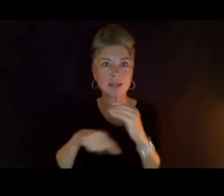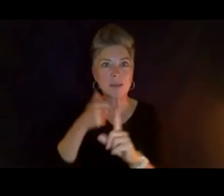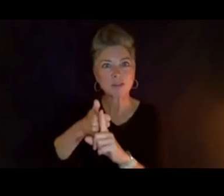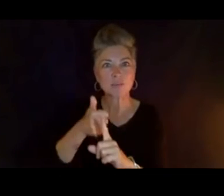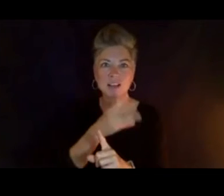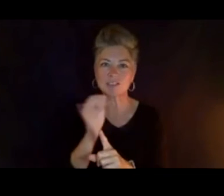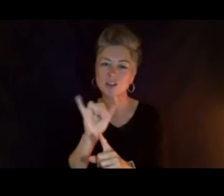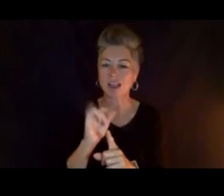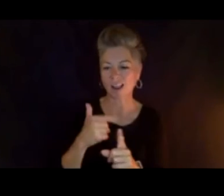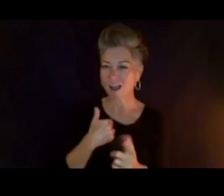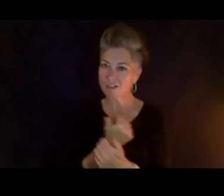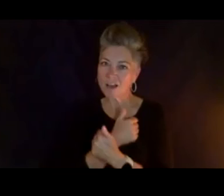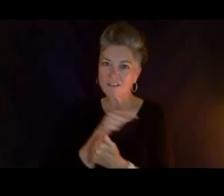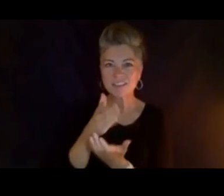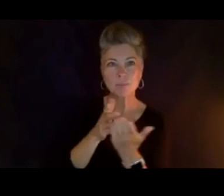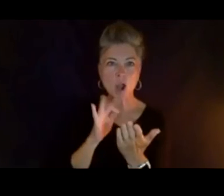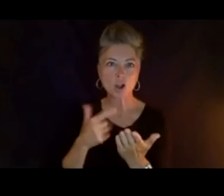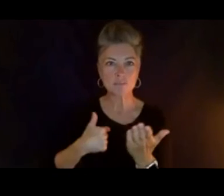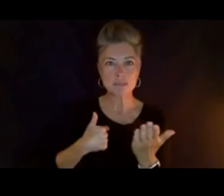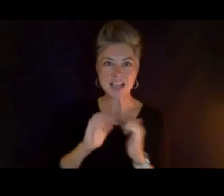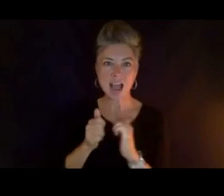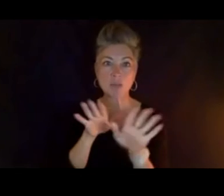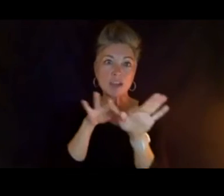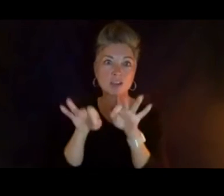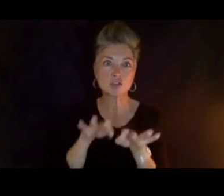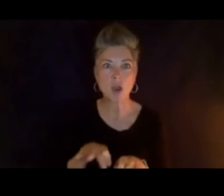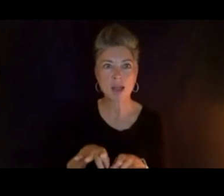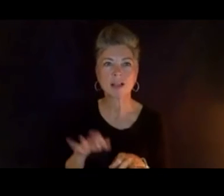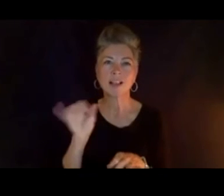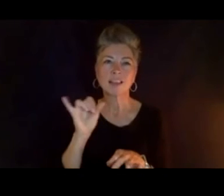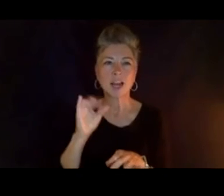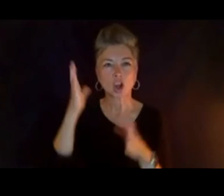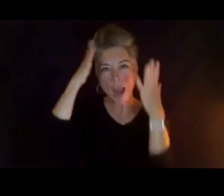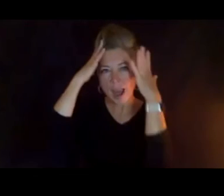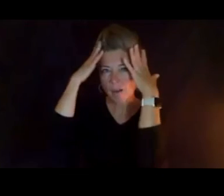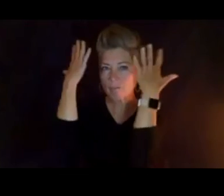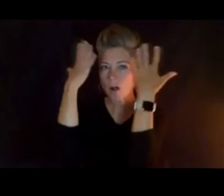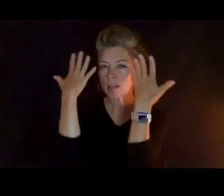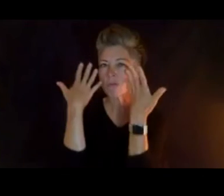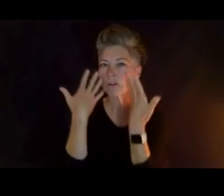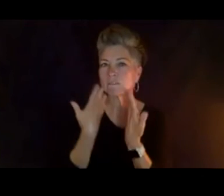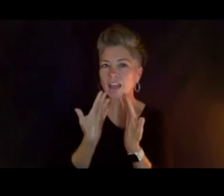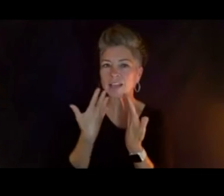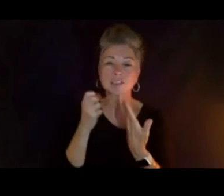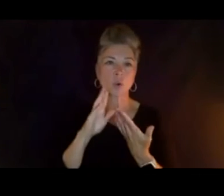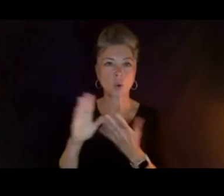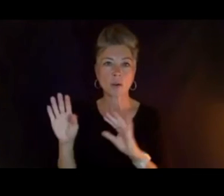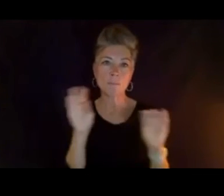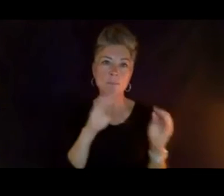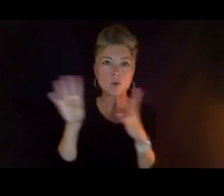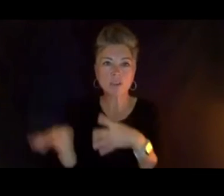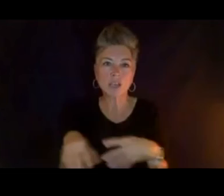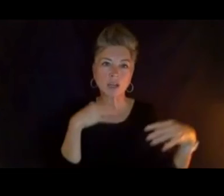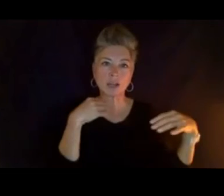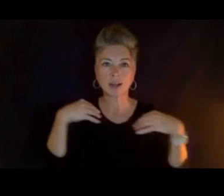me. And just the way she describes her hair, like, falling over her face or, like, moving while she's dancing. I was just like, I